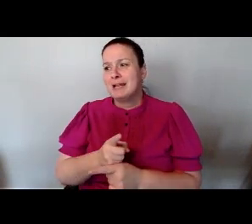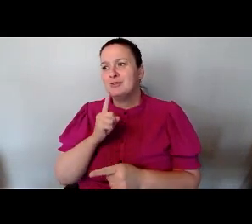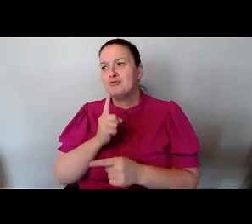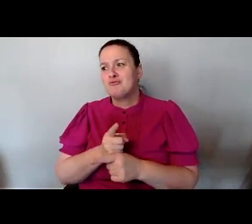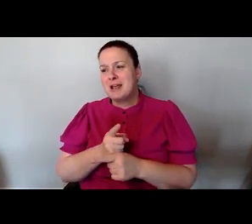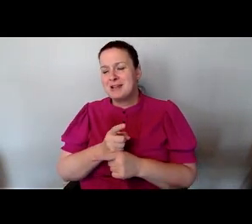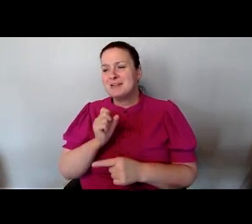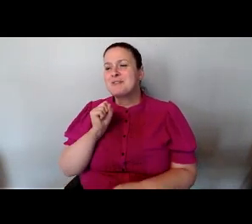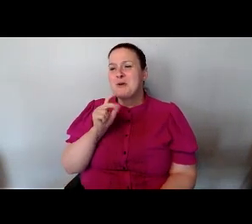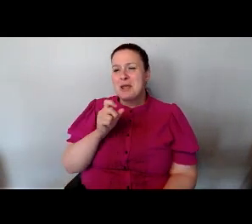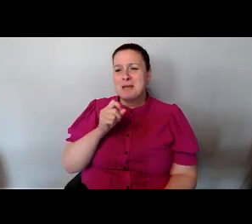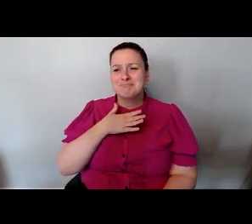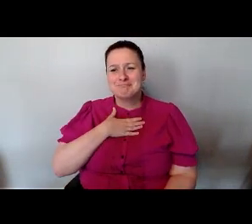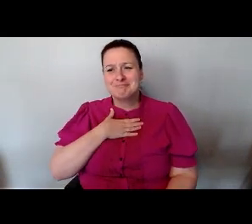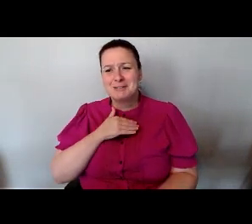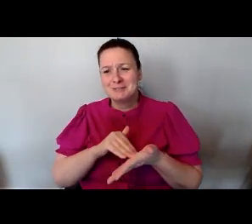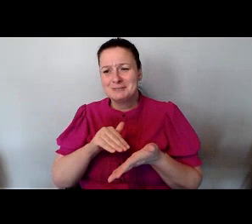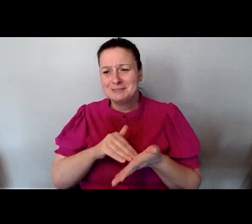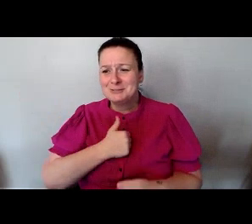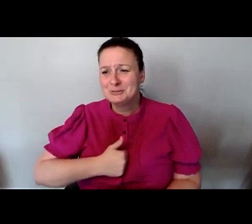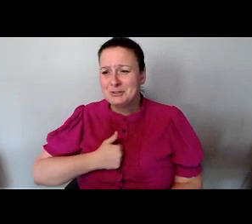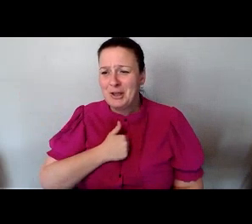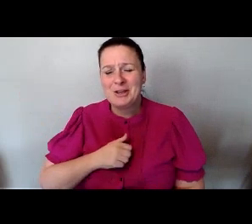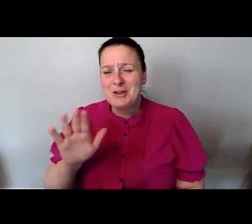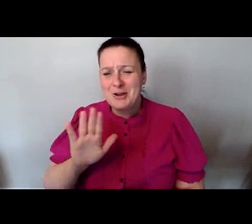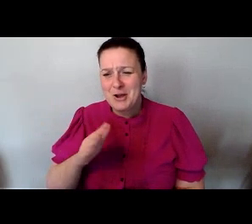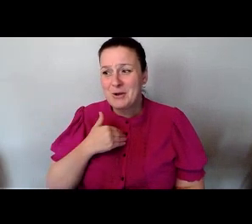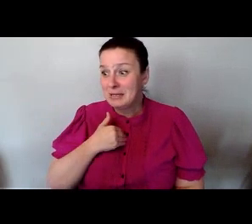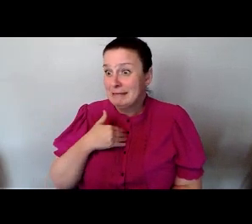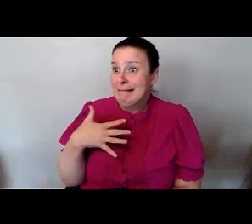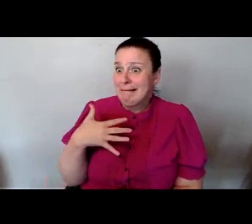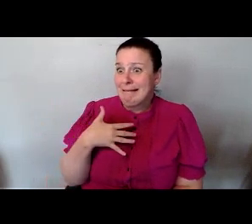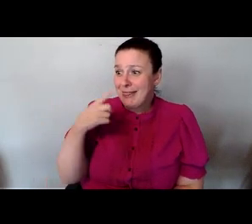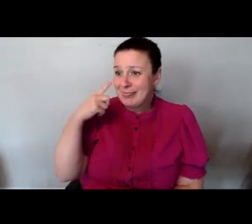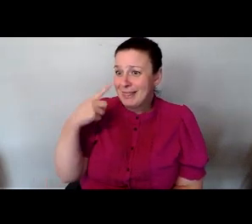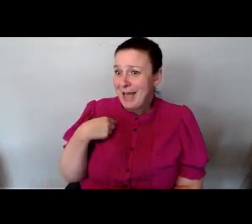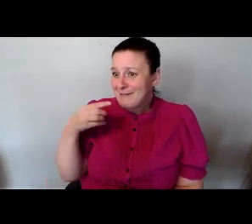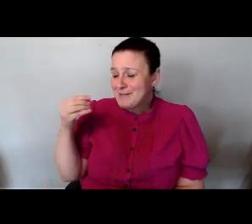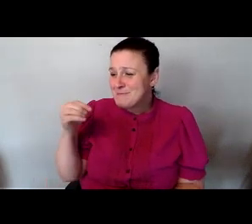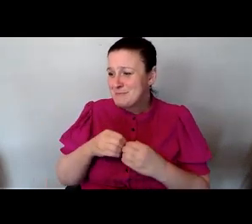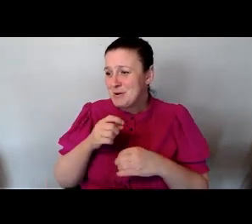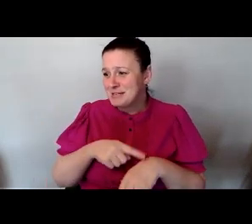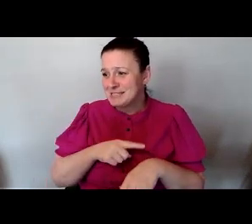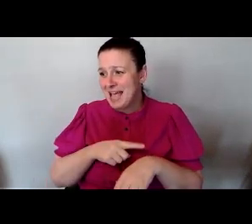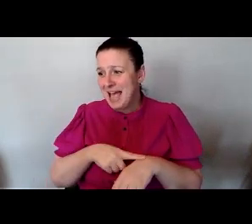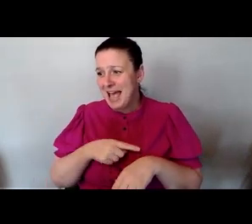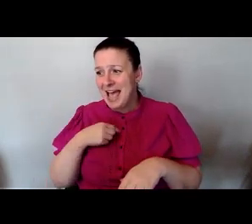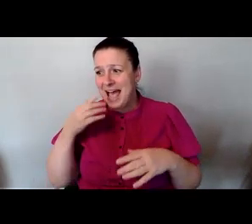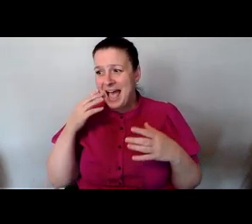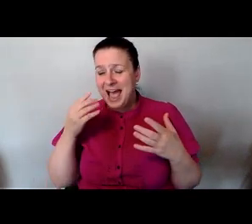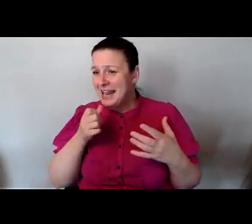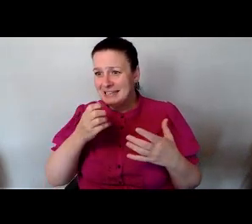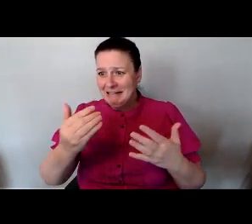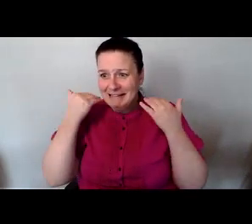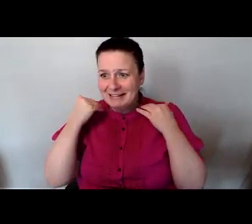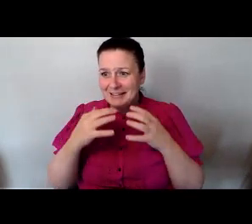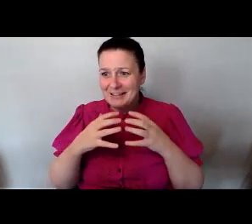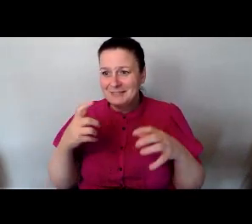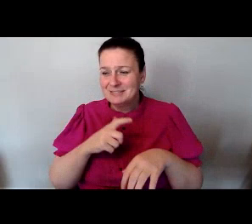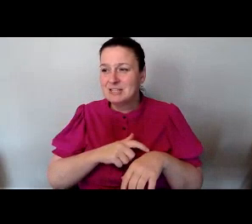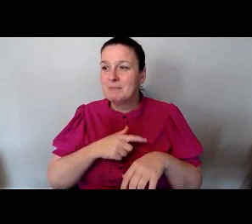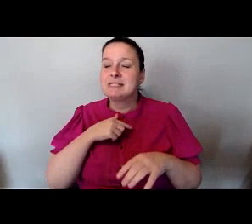Pardon me. Okay. You scared us. I know I talked a lot, but I didn't think of that whole time. It's the half hour.